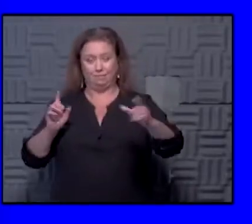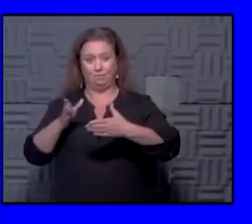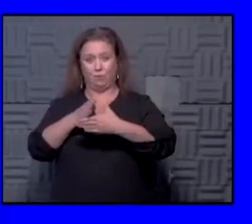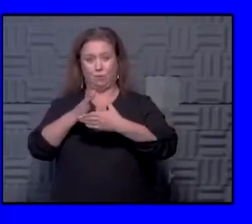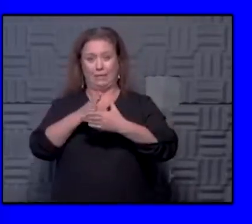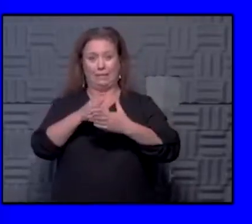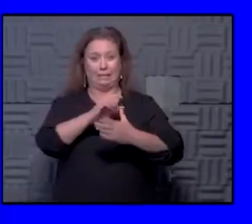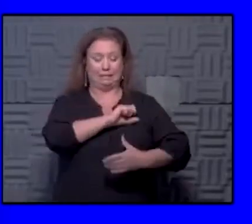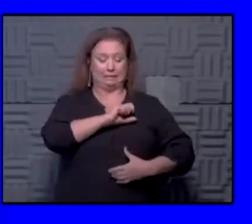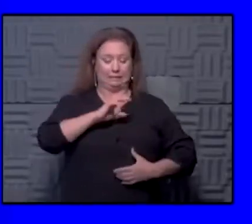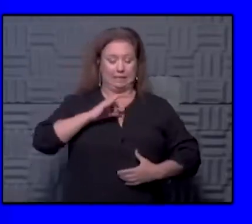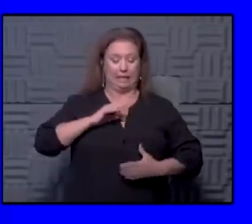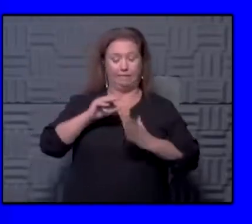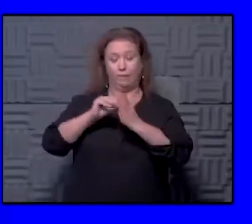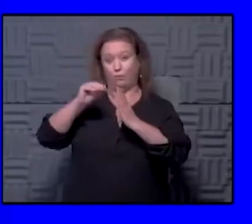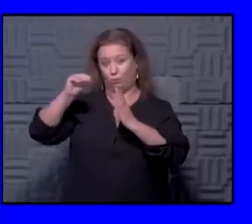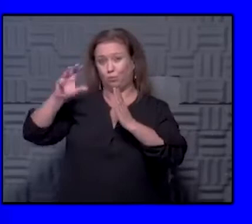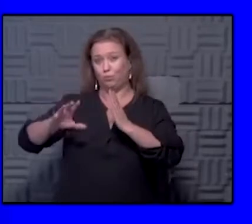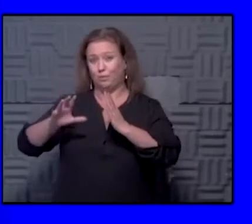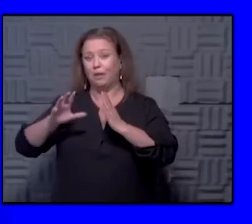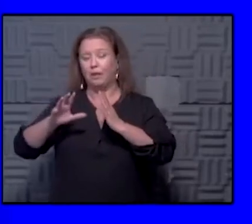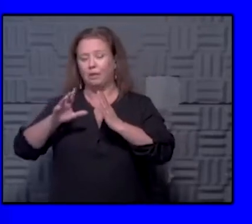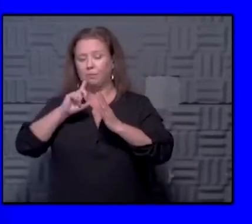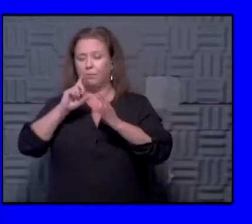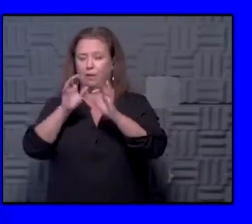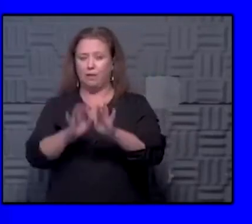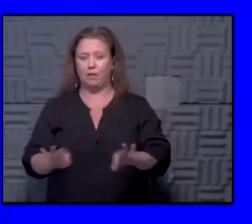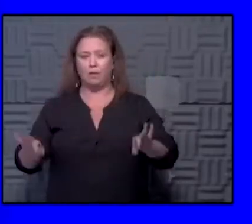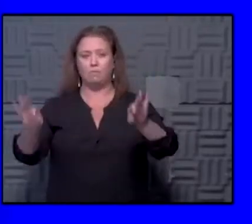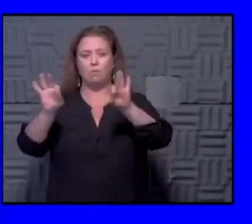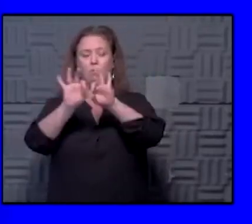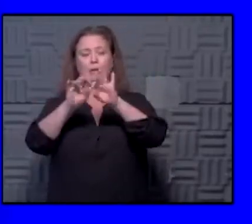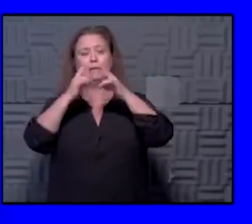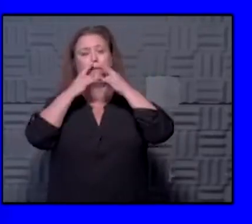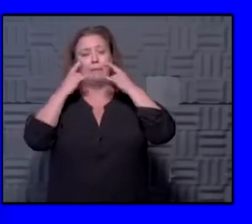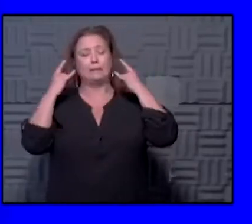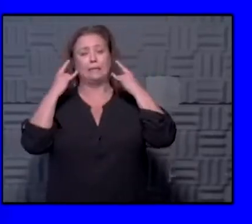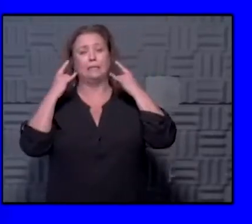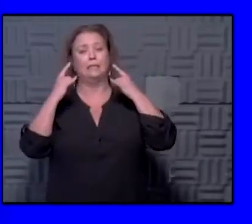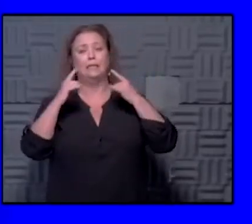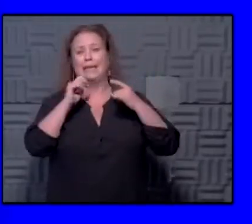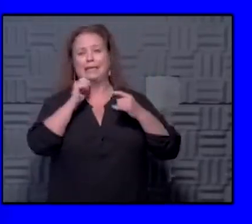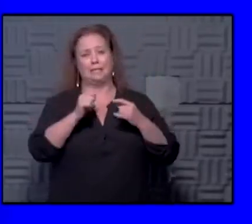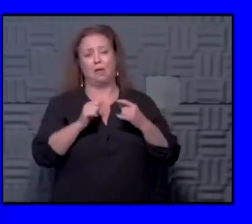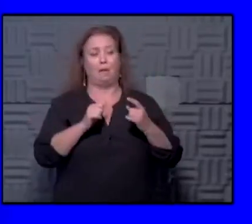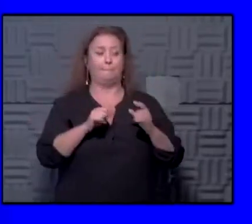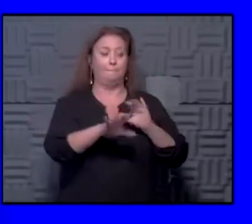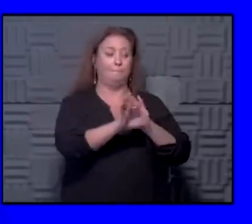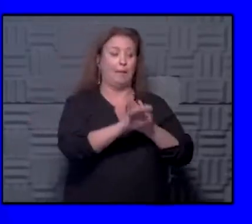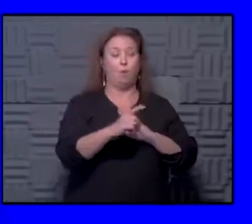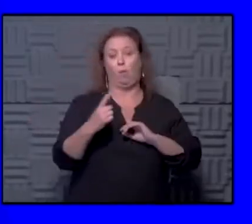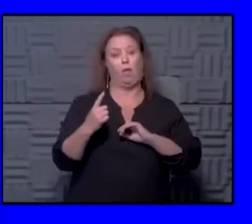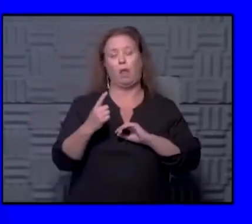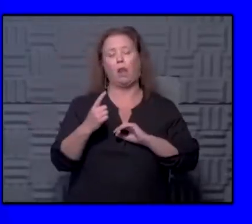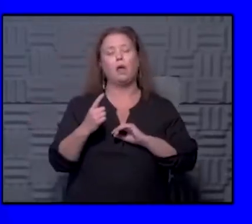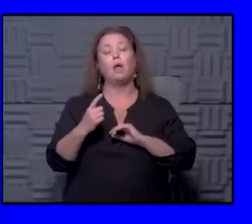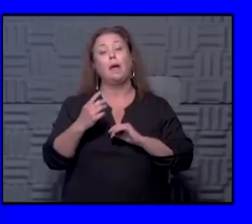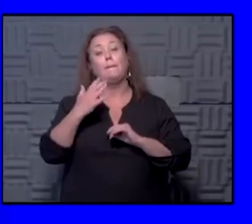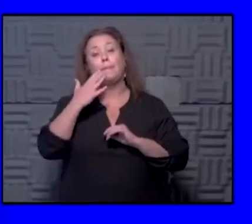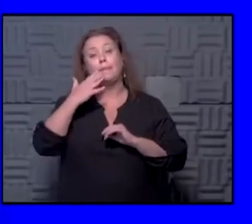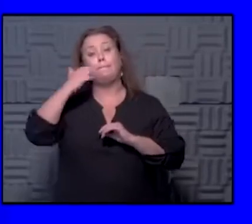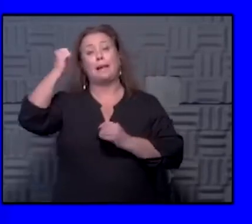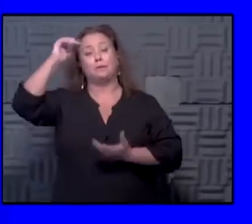and faculty, is going to be of great importance, as is masking. It's not one or the other. To have the best effect